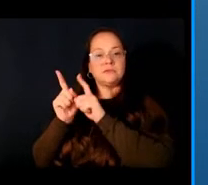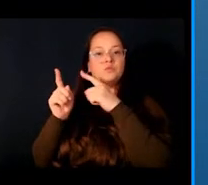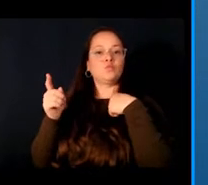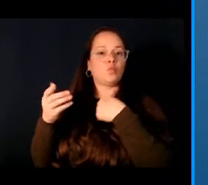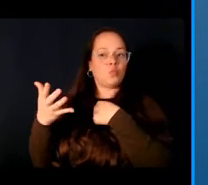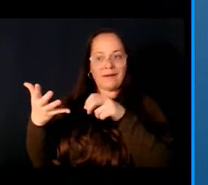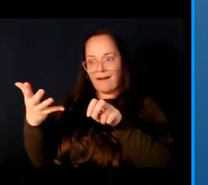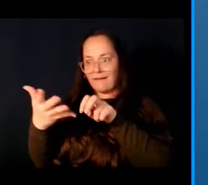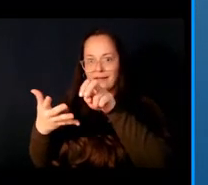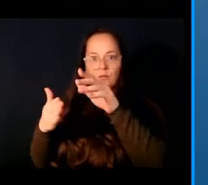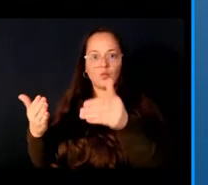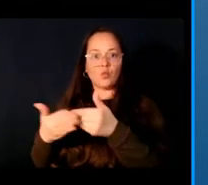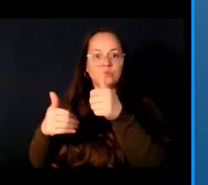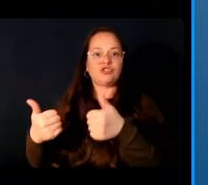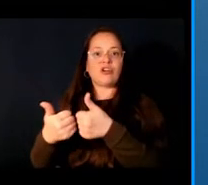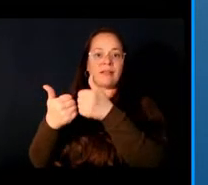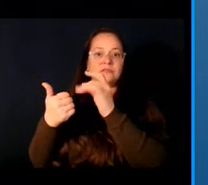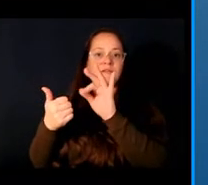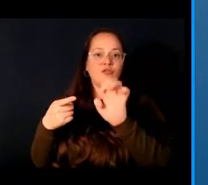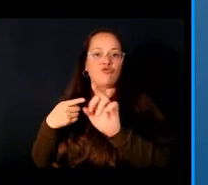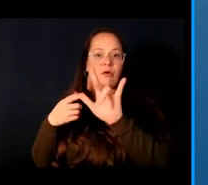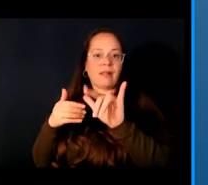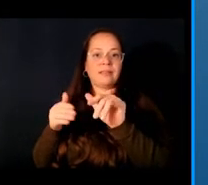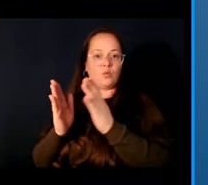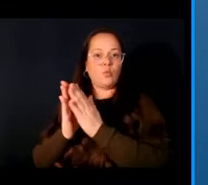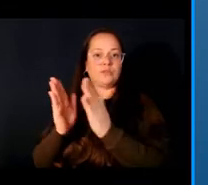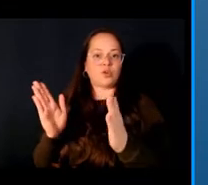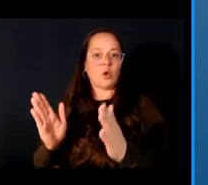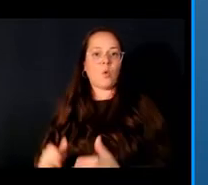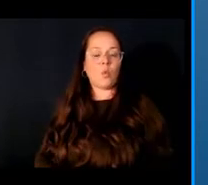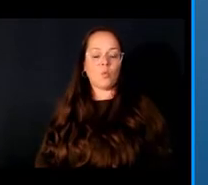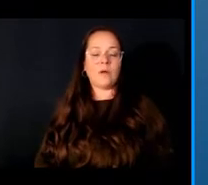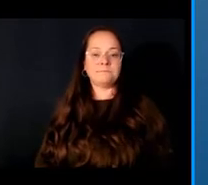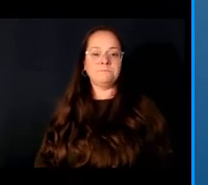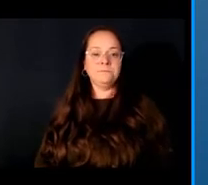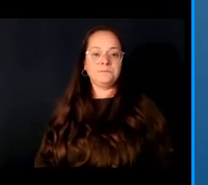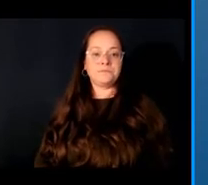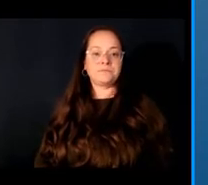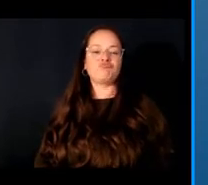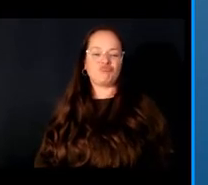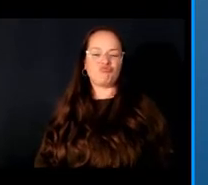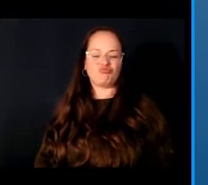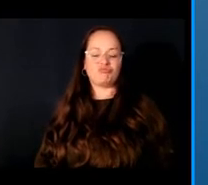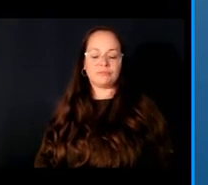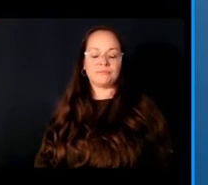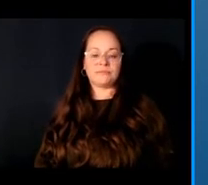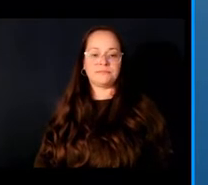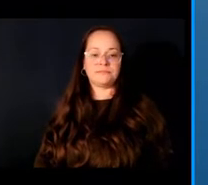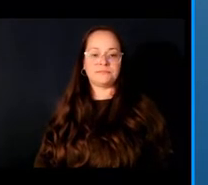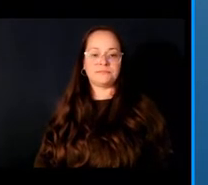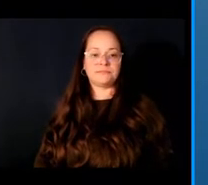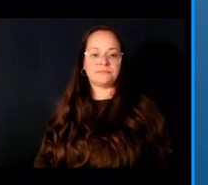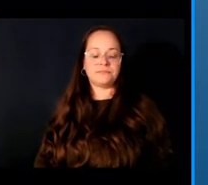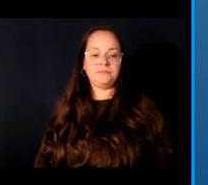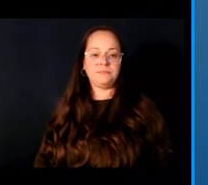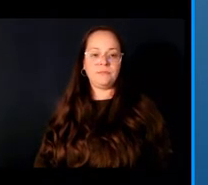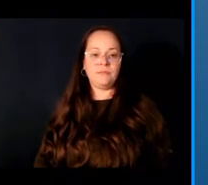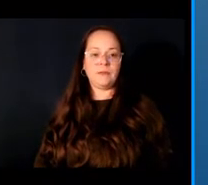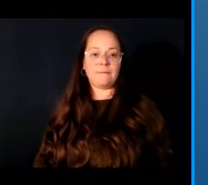the challenges of the early window regulation 2.7 a